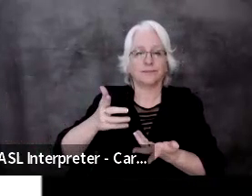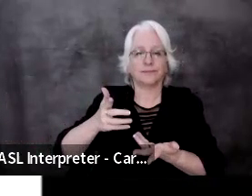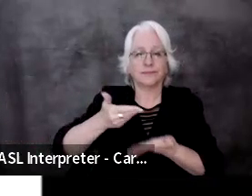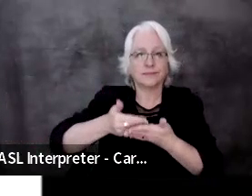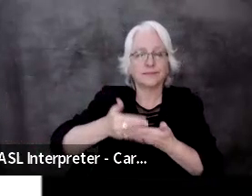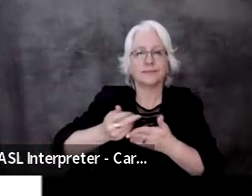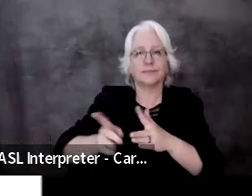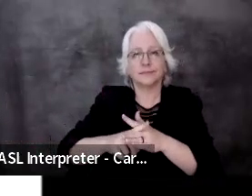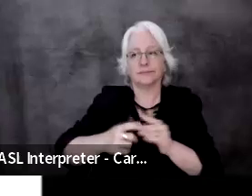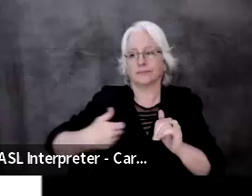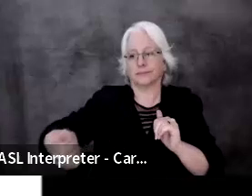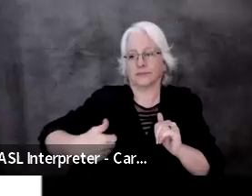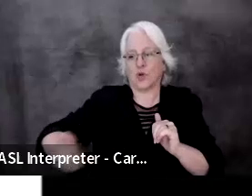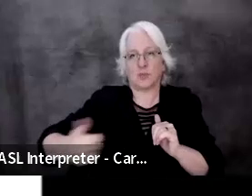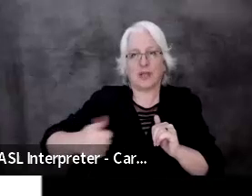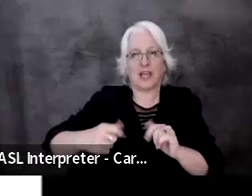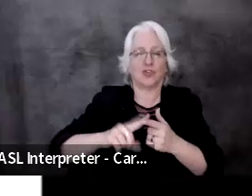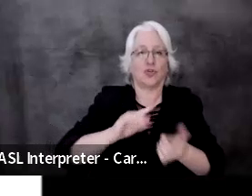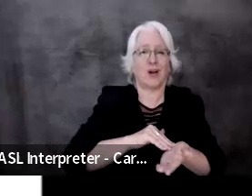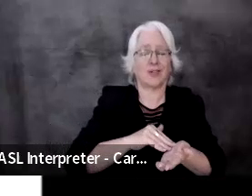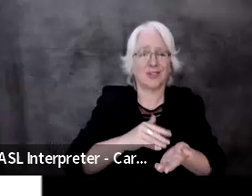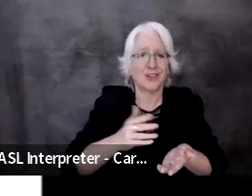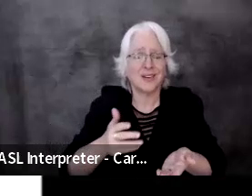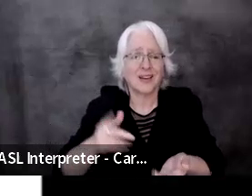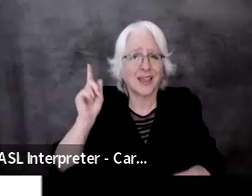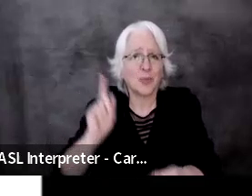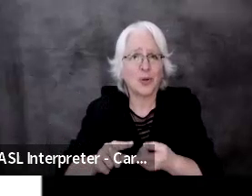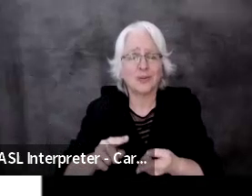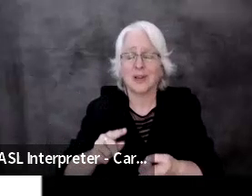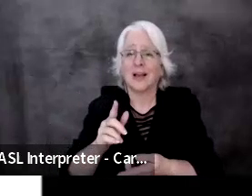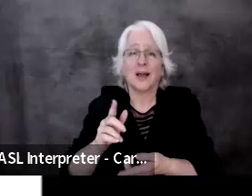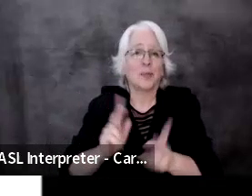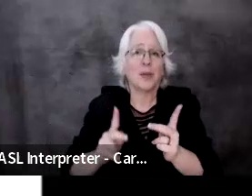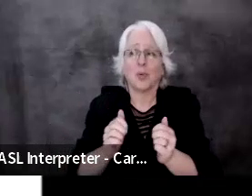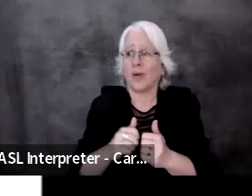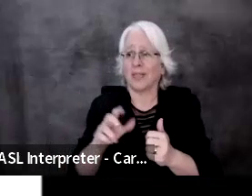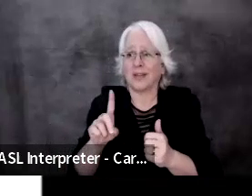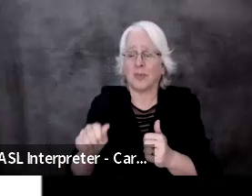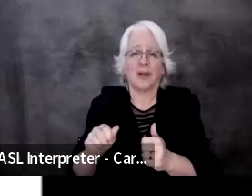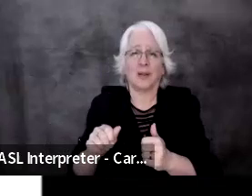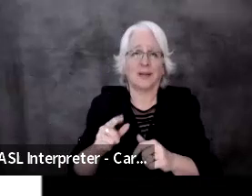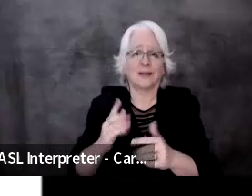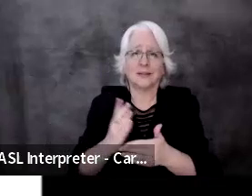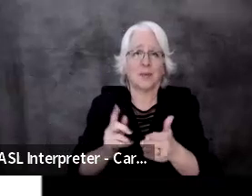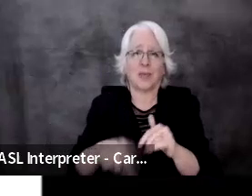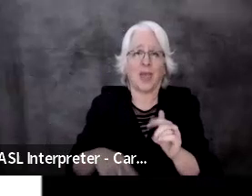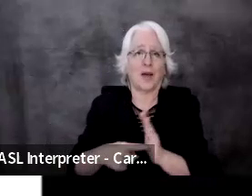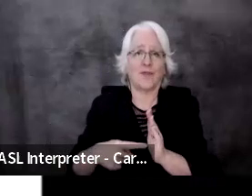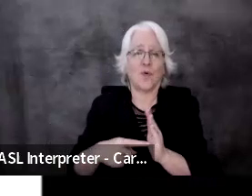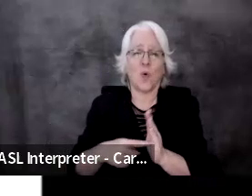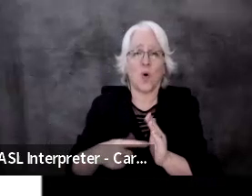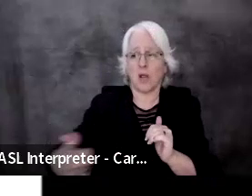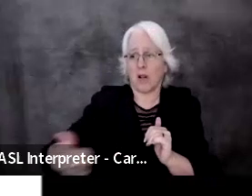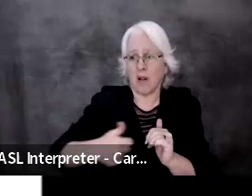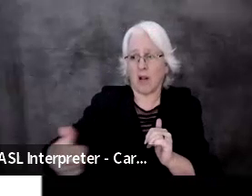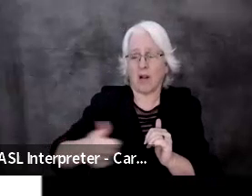getting back and forth. We all know that people with disabilities, some cannot afford affordable, accessible transportation and can't get to the